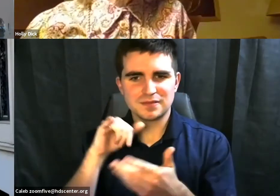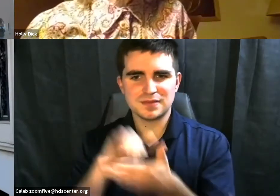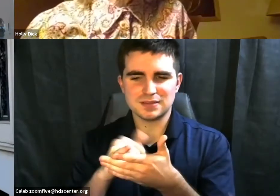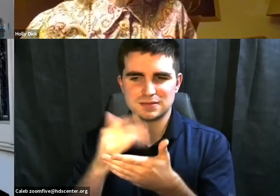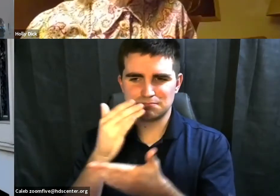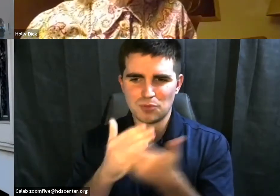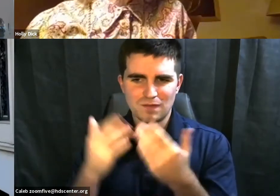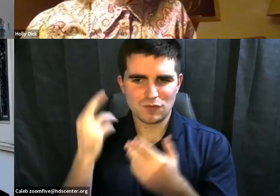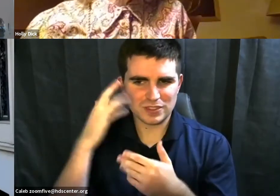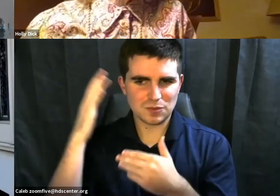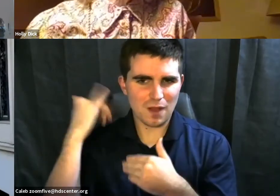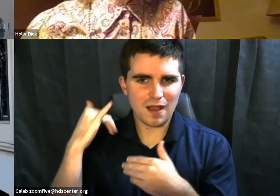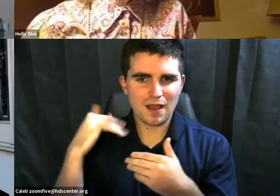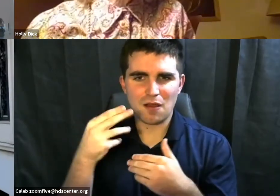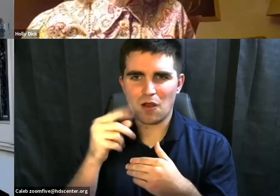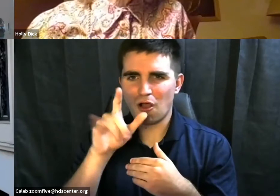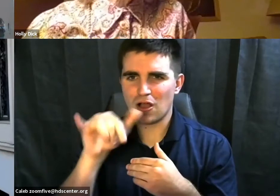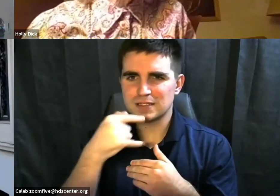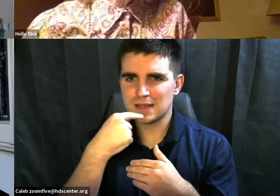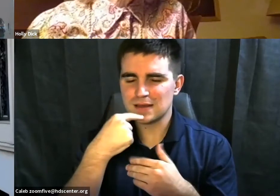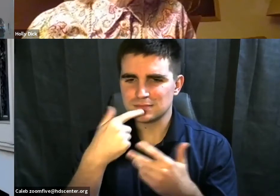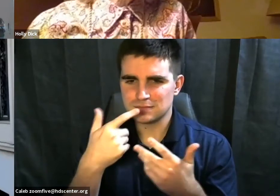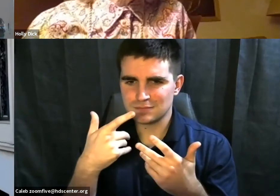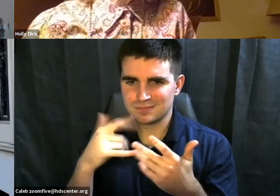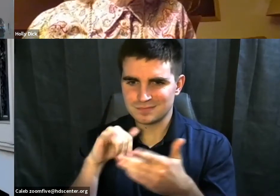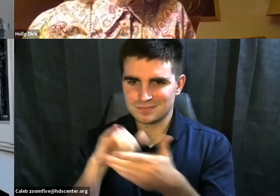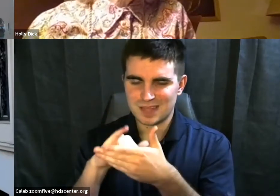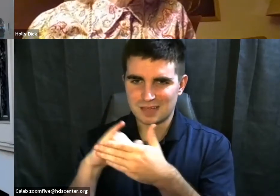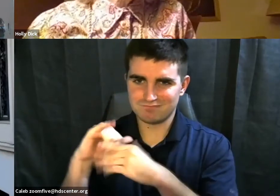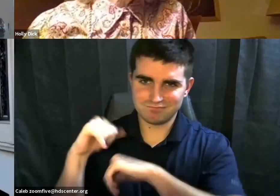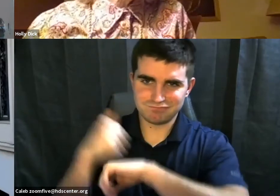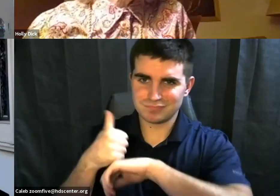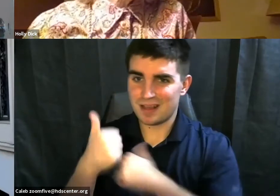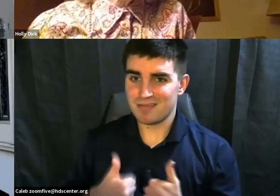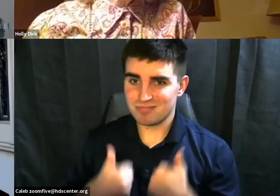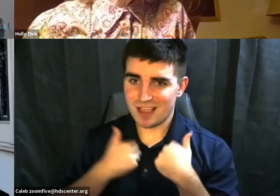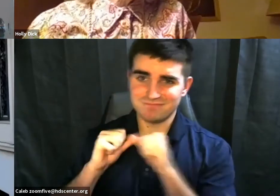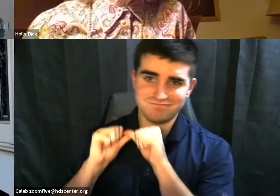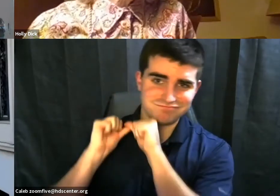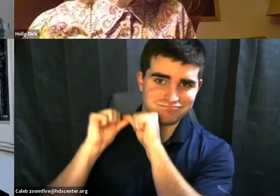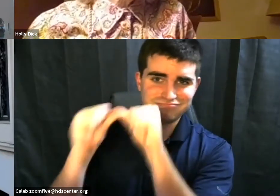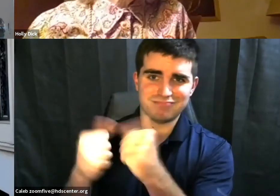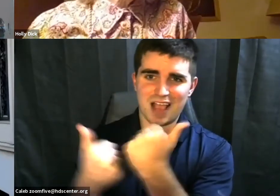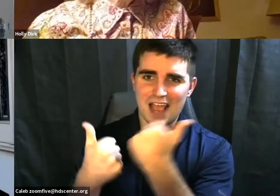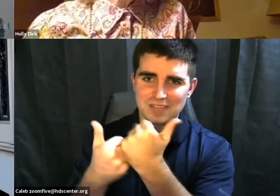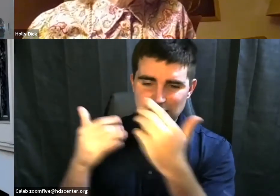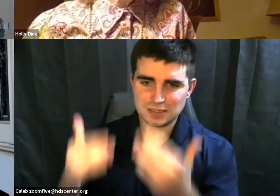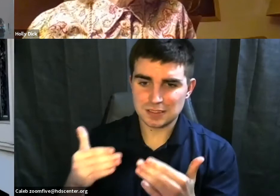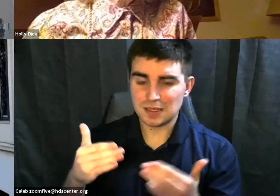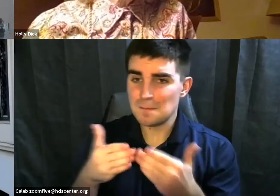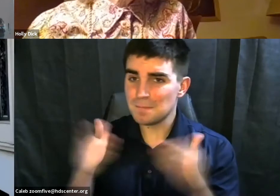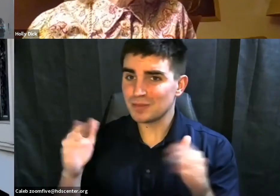why, Holly was saying it built lifelong advocates. Public transit belongs to